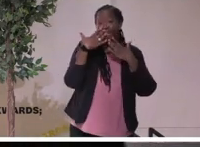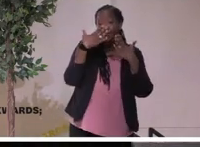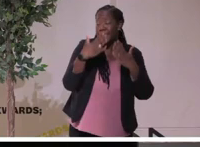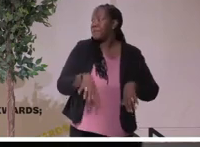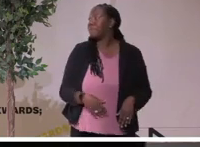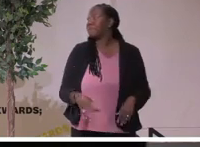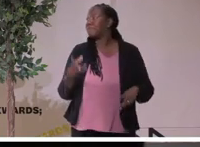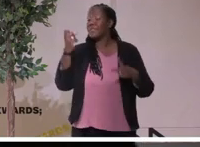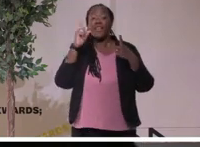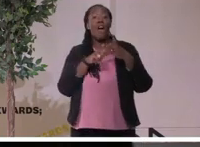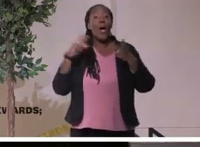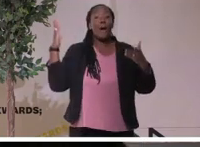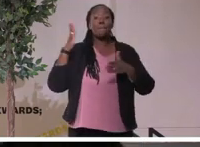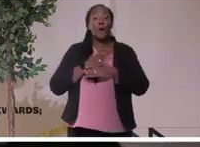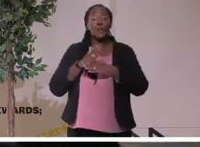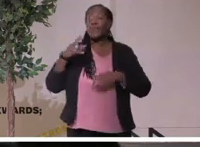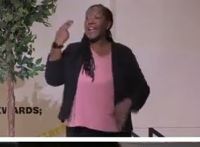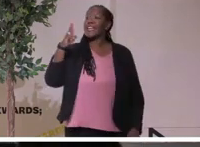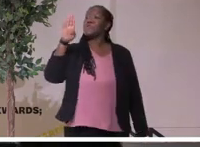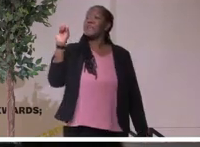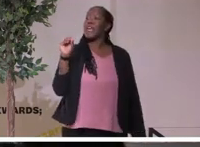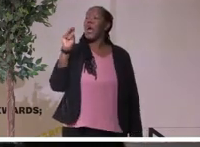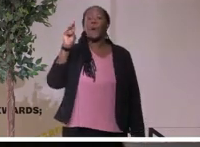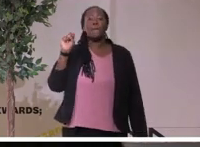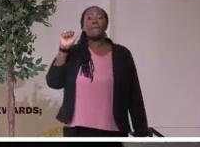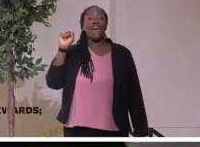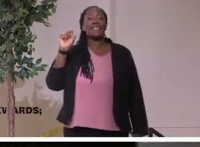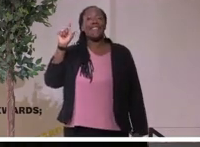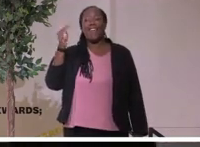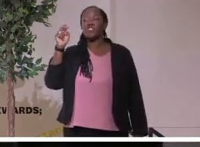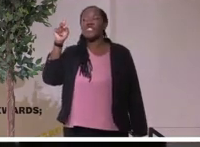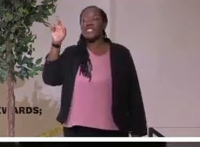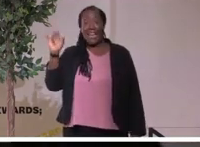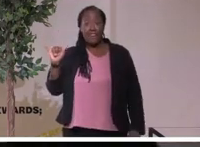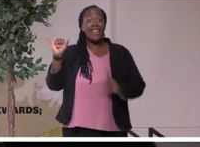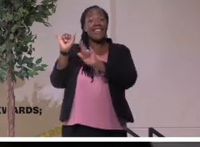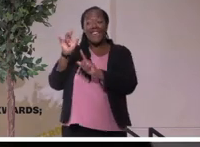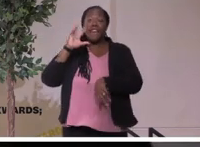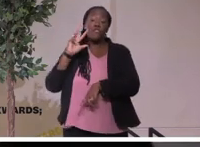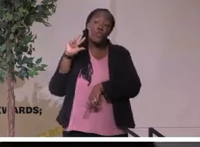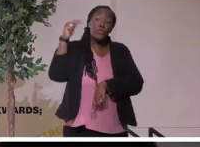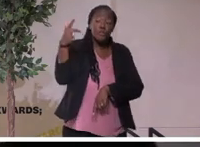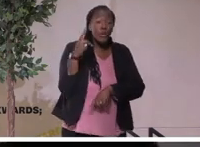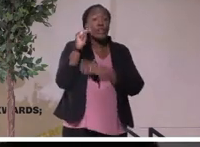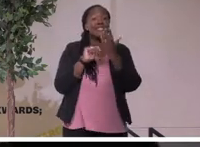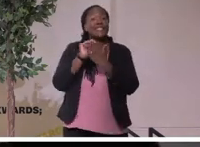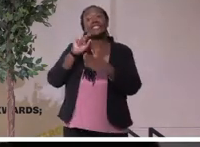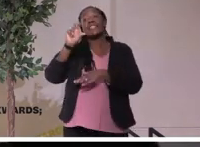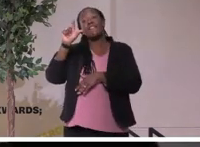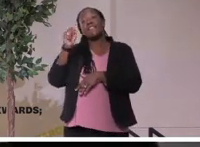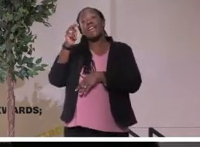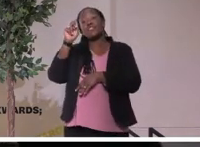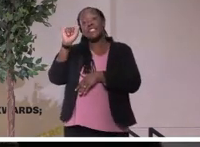We also want to shout out our partner, HBO Max's Legendary, who has their third season of Legendary that's going to be premiering next week.